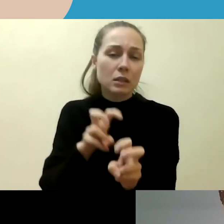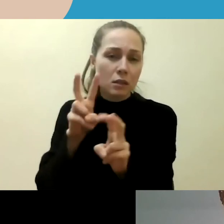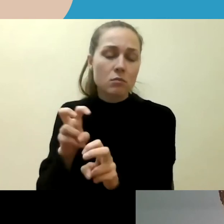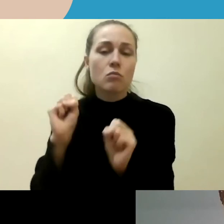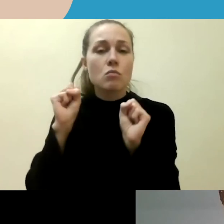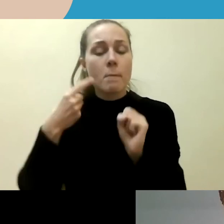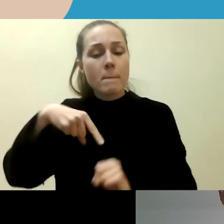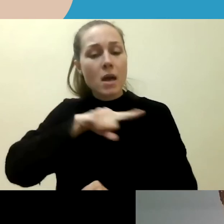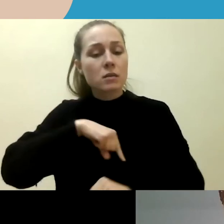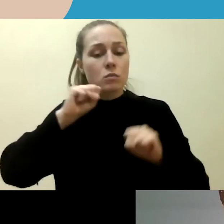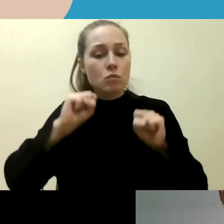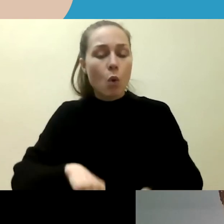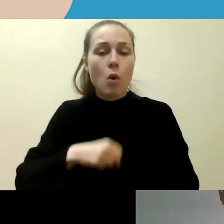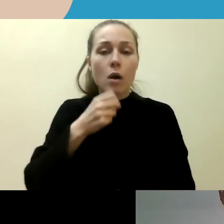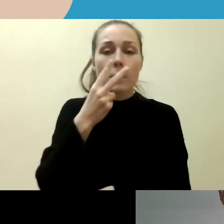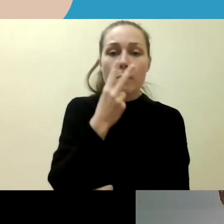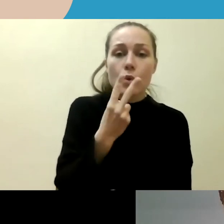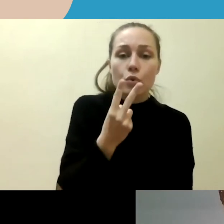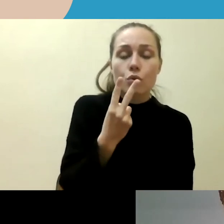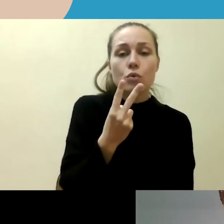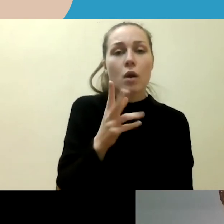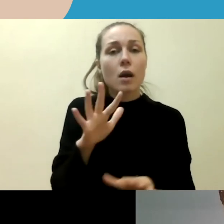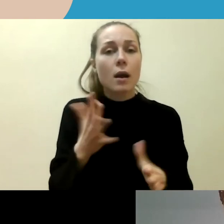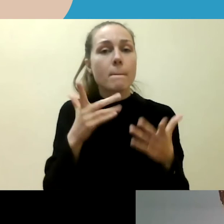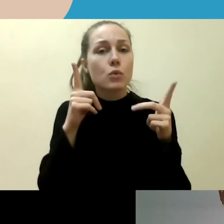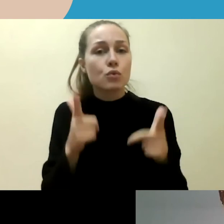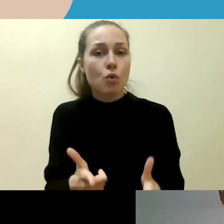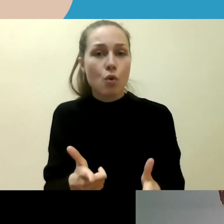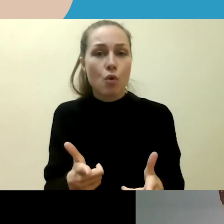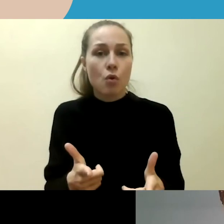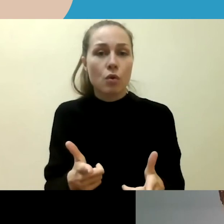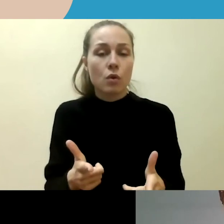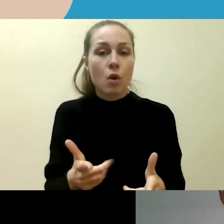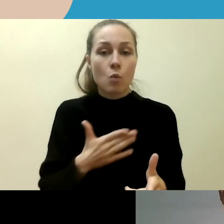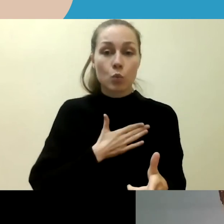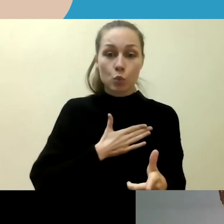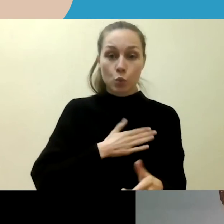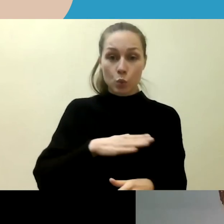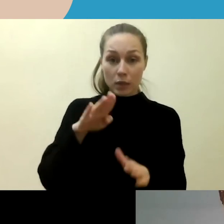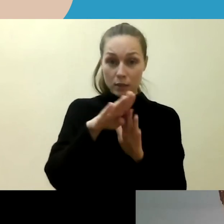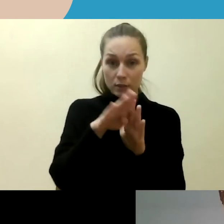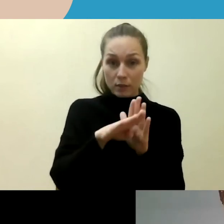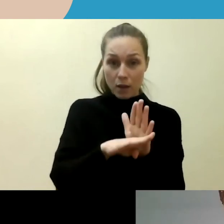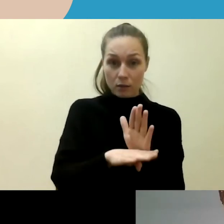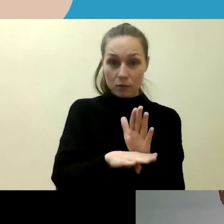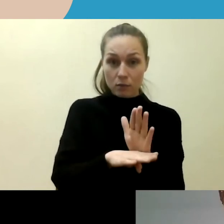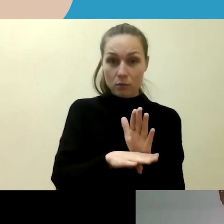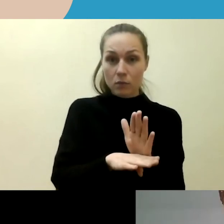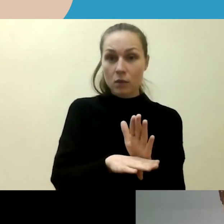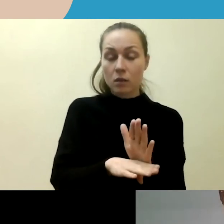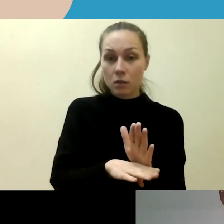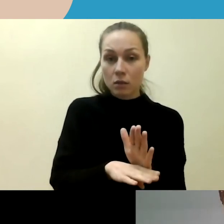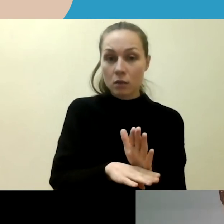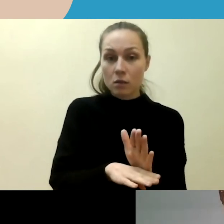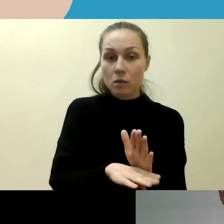There is a need for more victimological research on the part of institutions to make